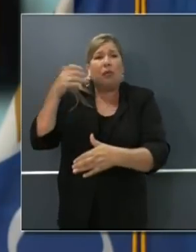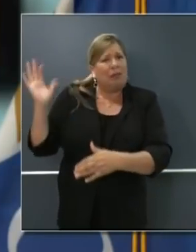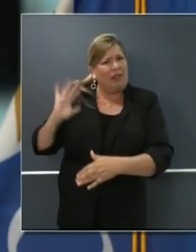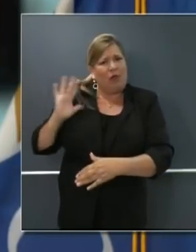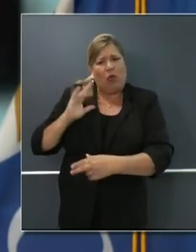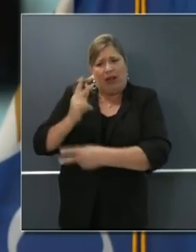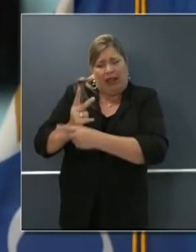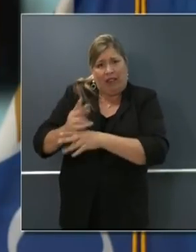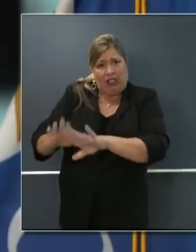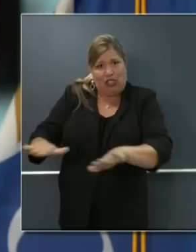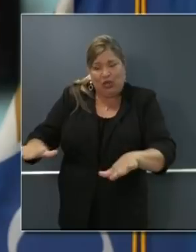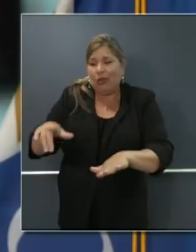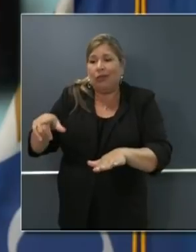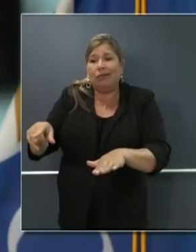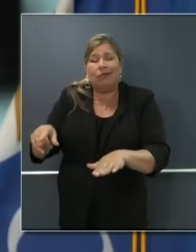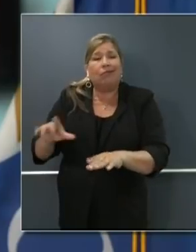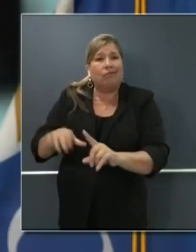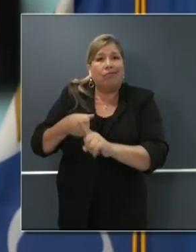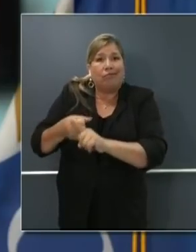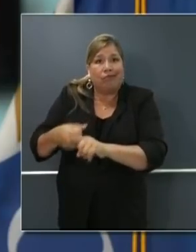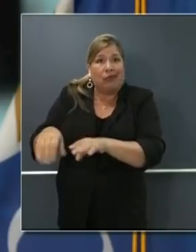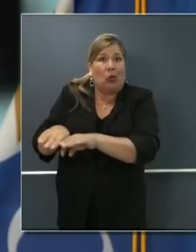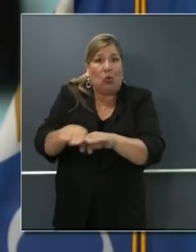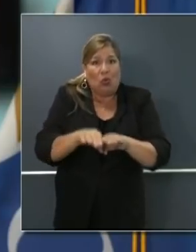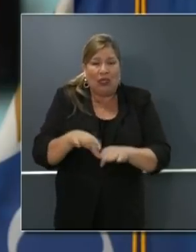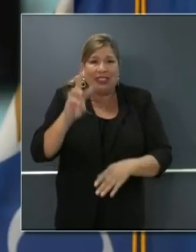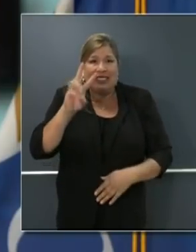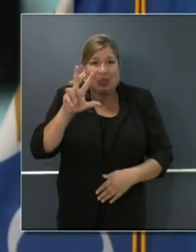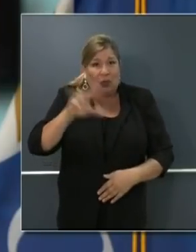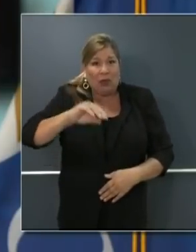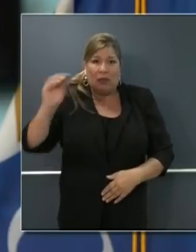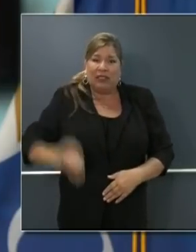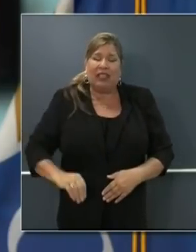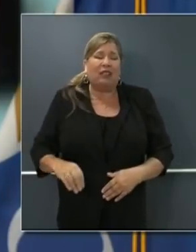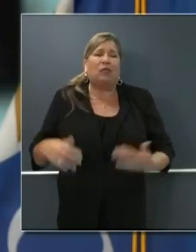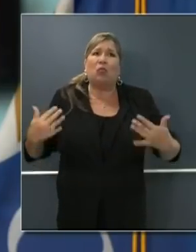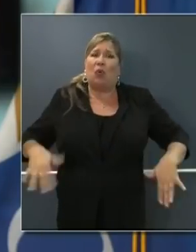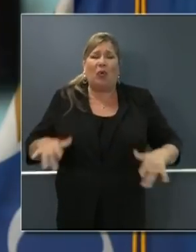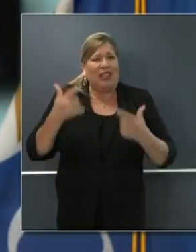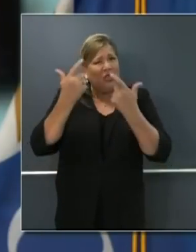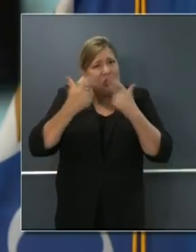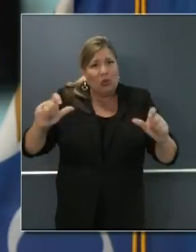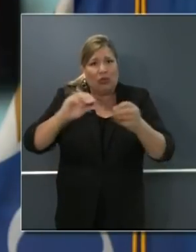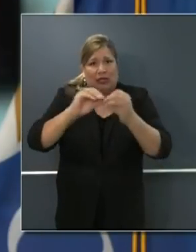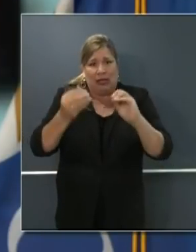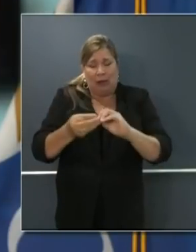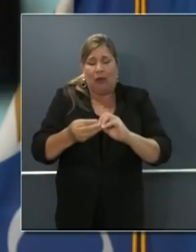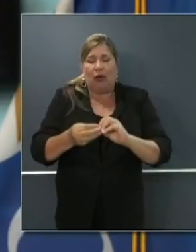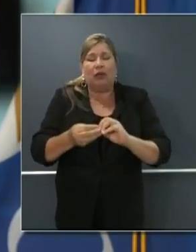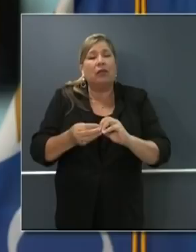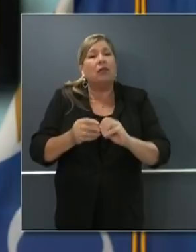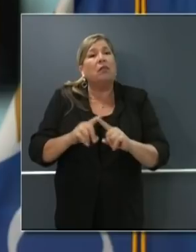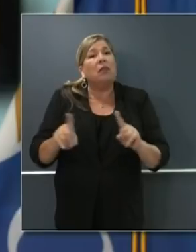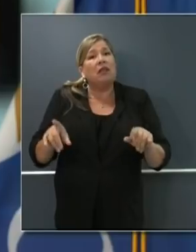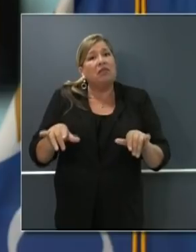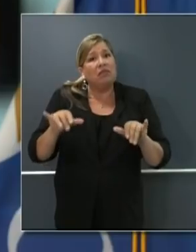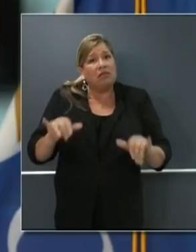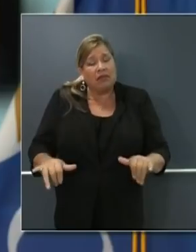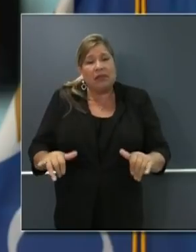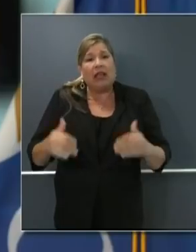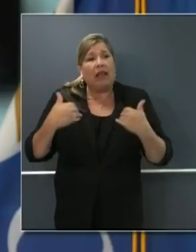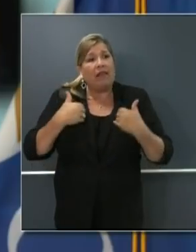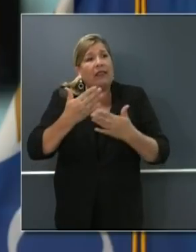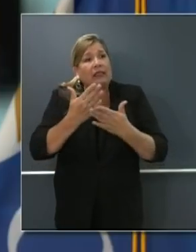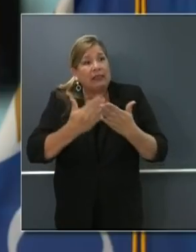been impacted from this crisis. That's a jaw-dropping number. But despite that, there's been some really